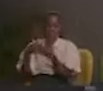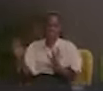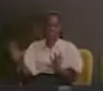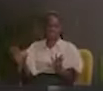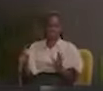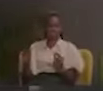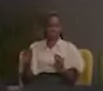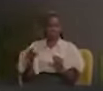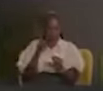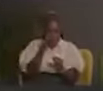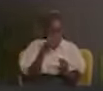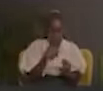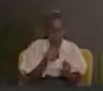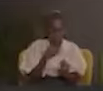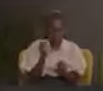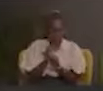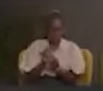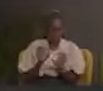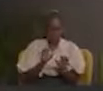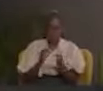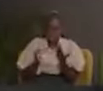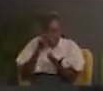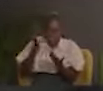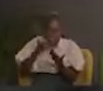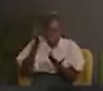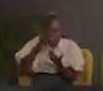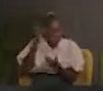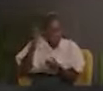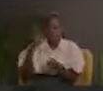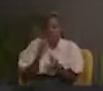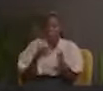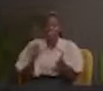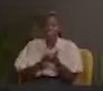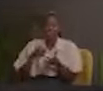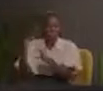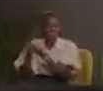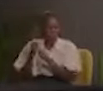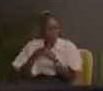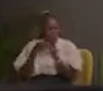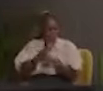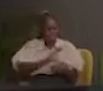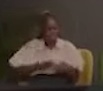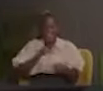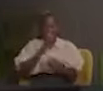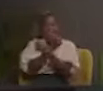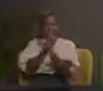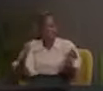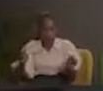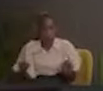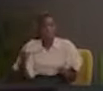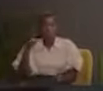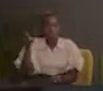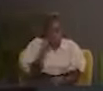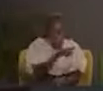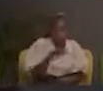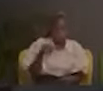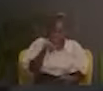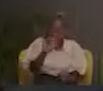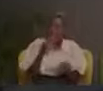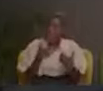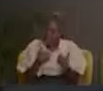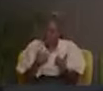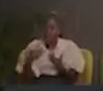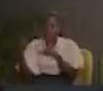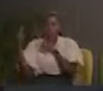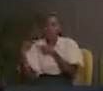No, the cheapest of everything we have received in Christ is salvation. And even at that, you still have a responsibility to confess the Lordship